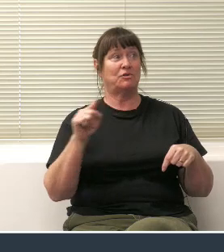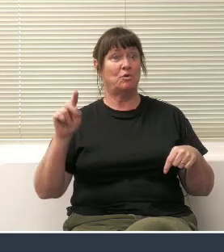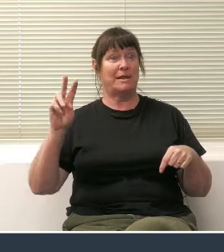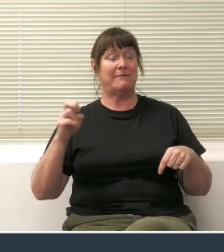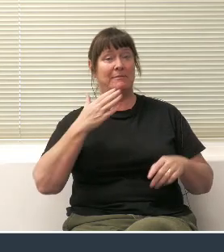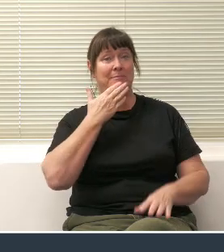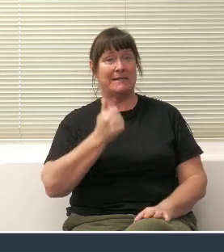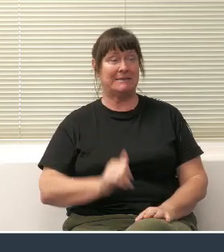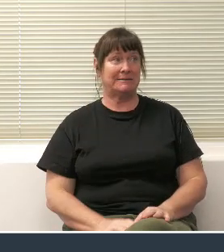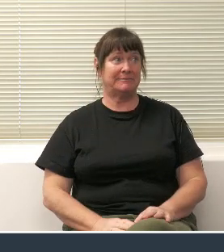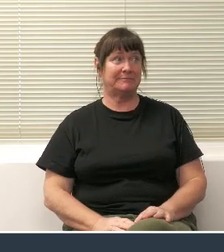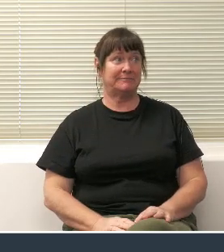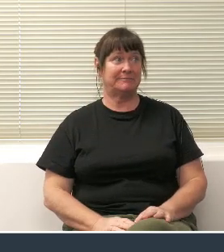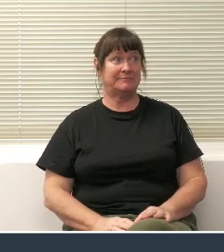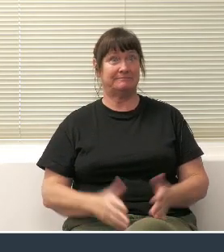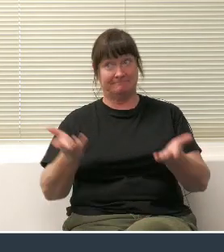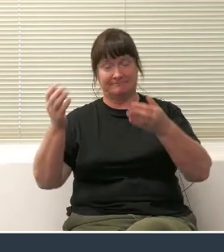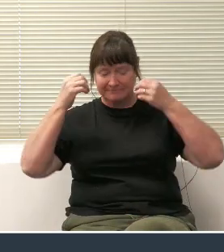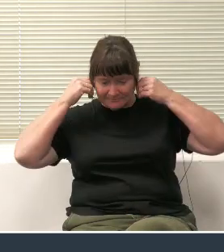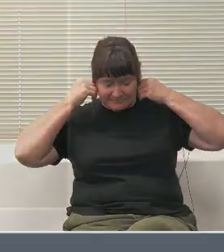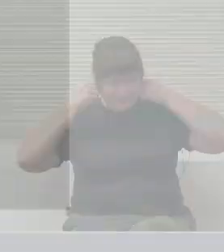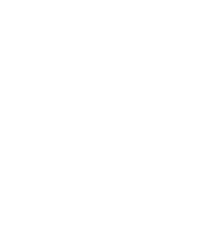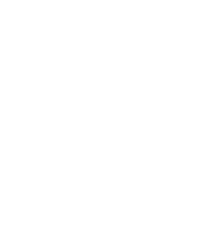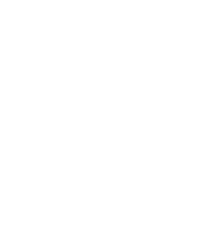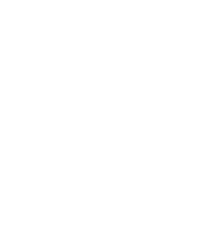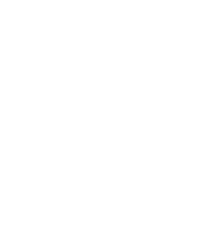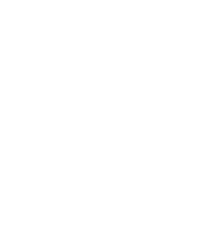11, please. Just carry on.